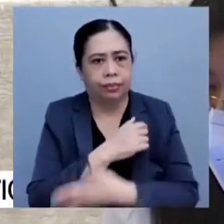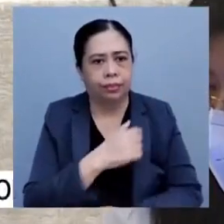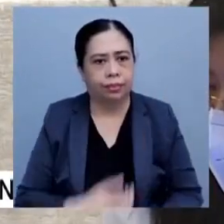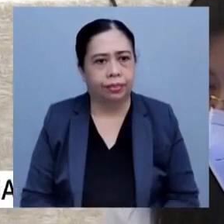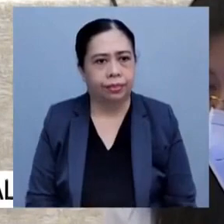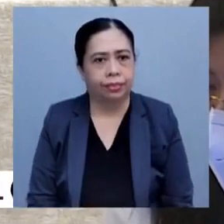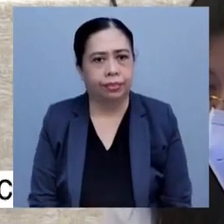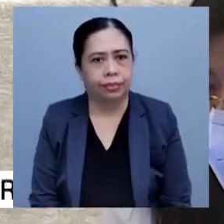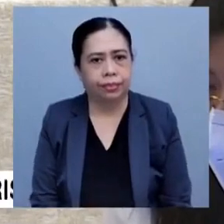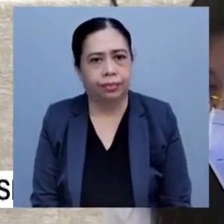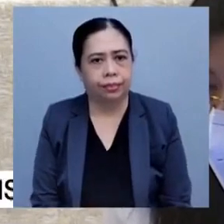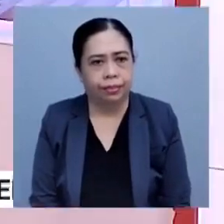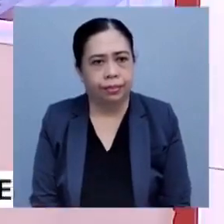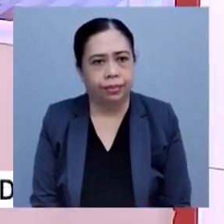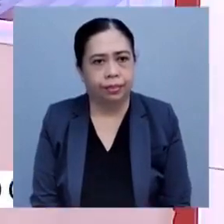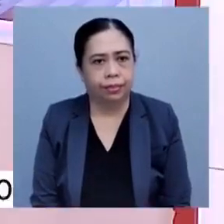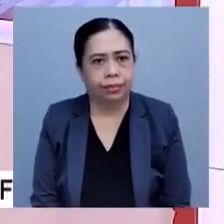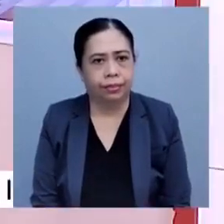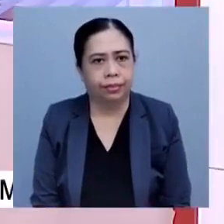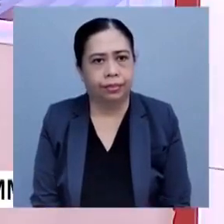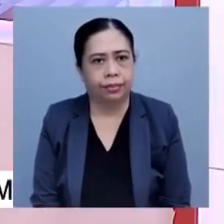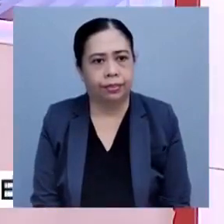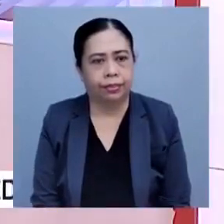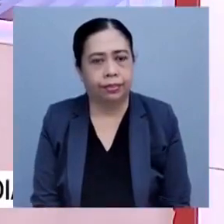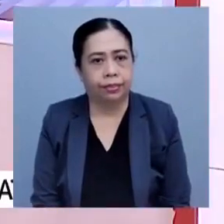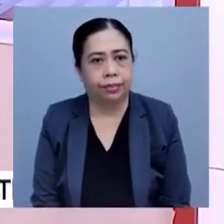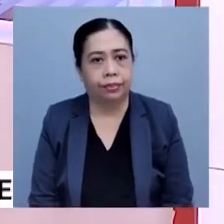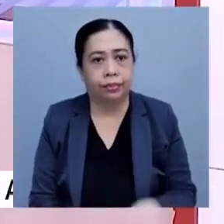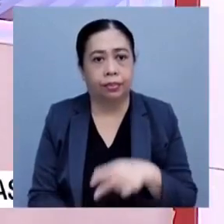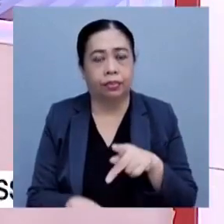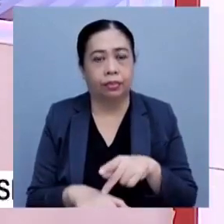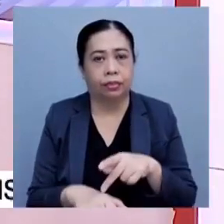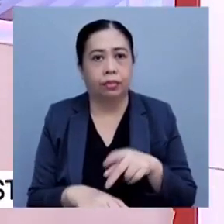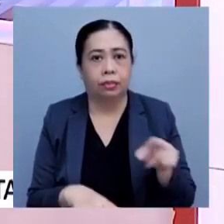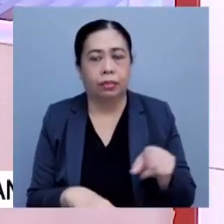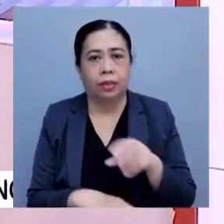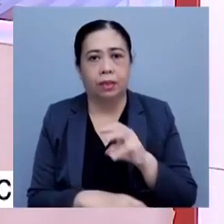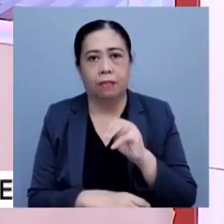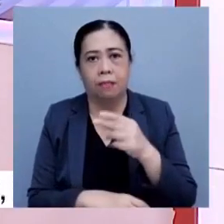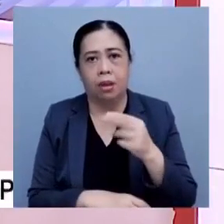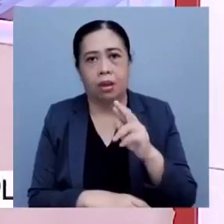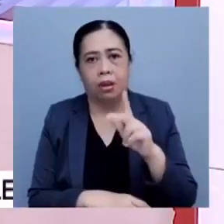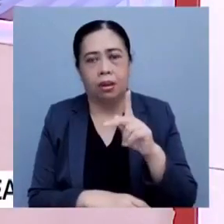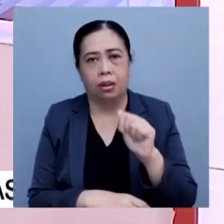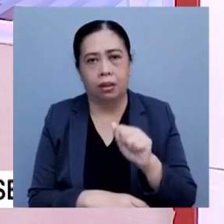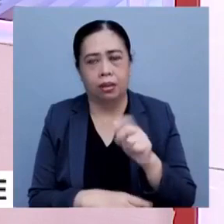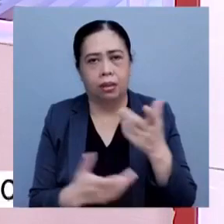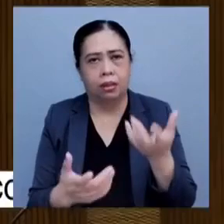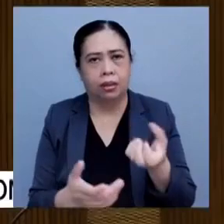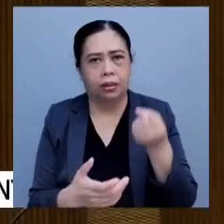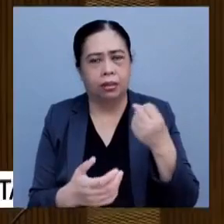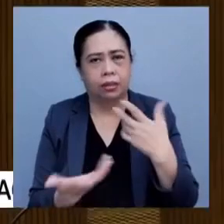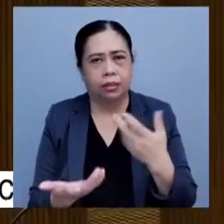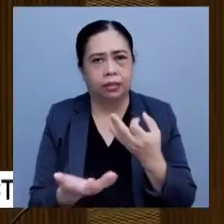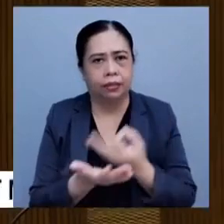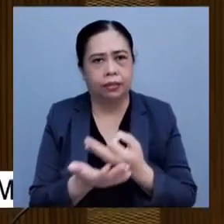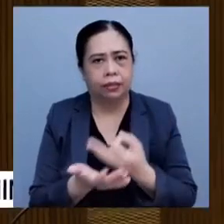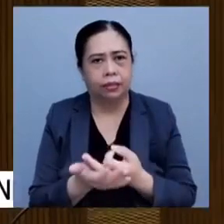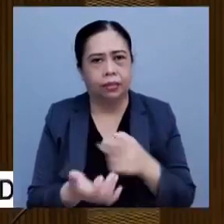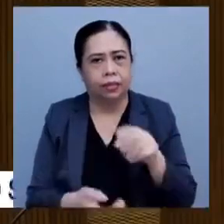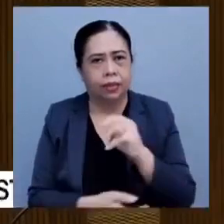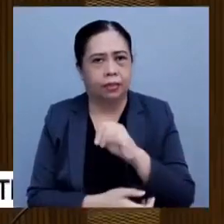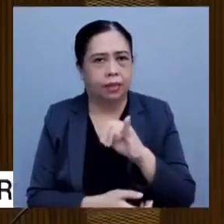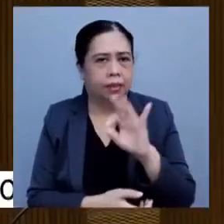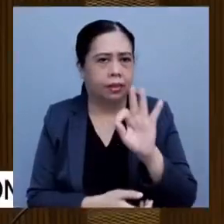ABS-CBN News. The Philippines' sovereign wealth fund expected to be operational by the first quarter of 2024.